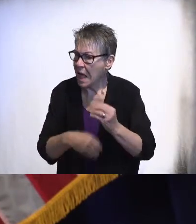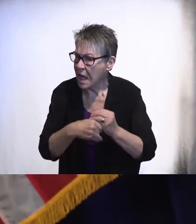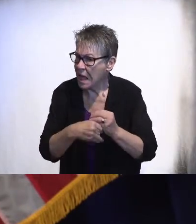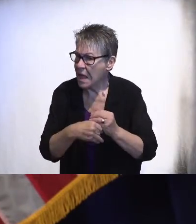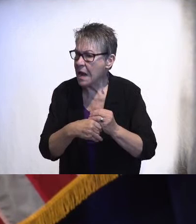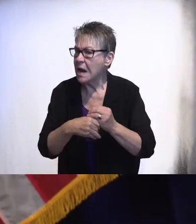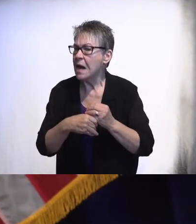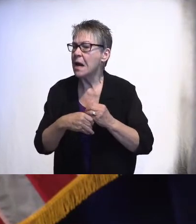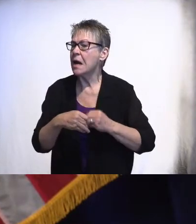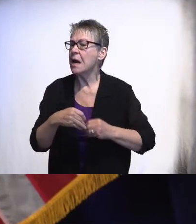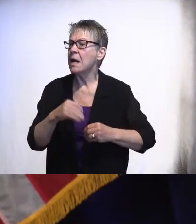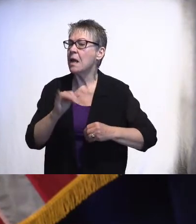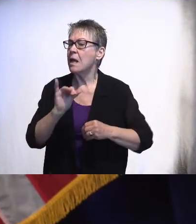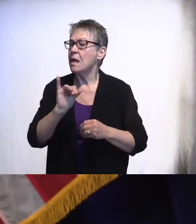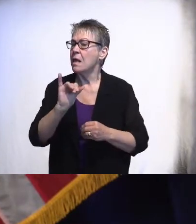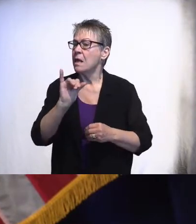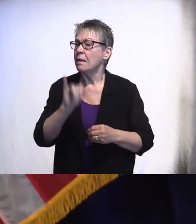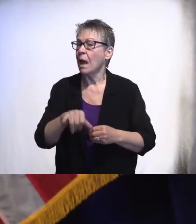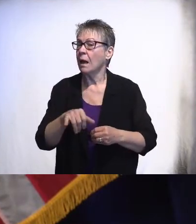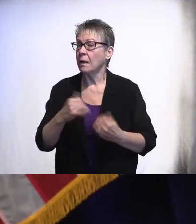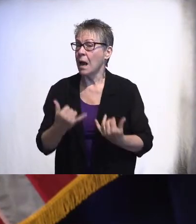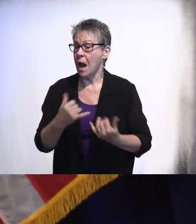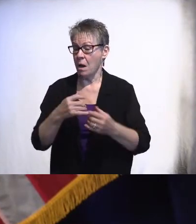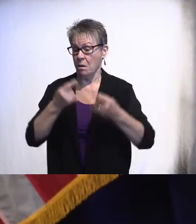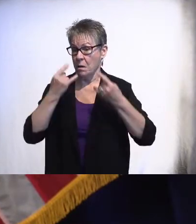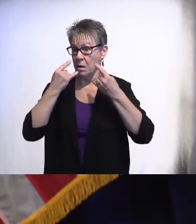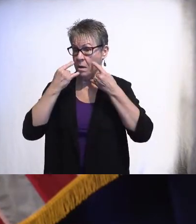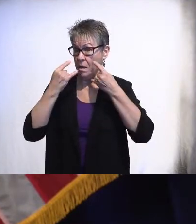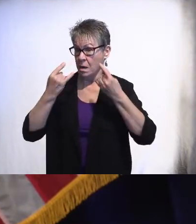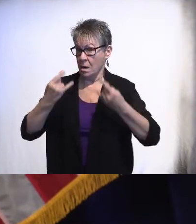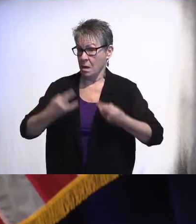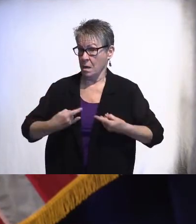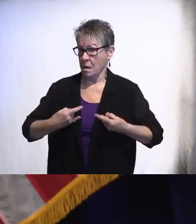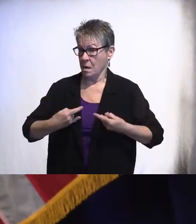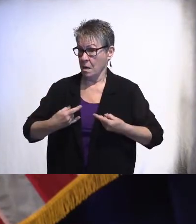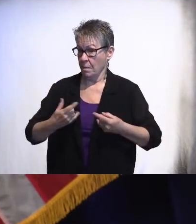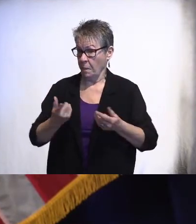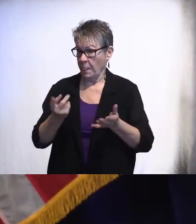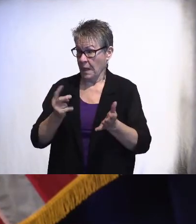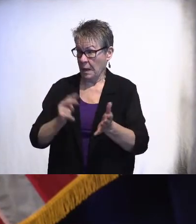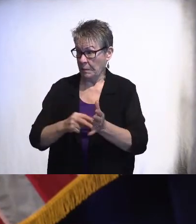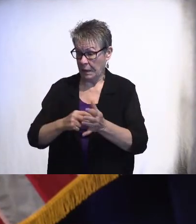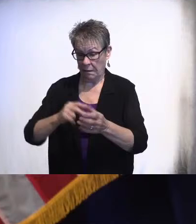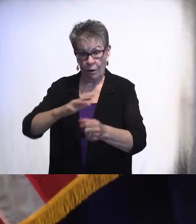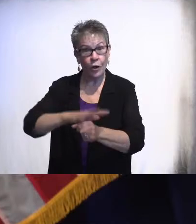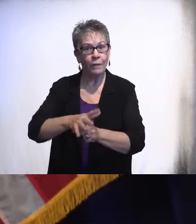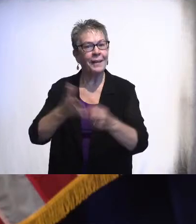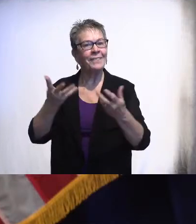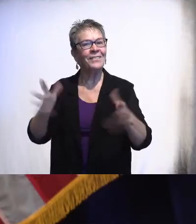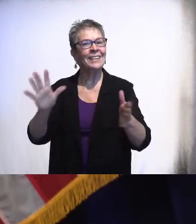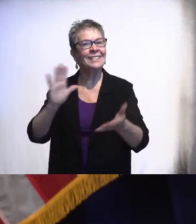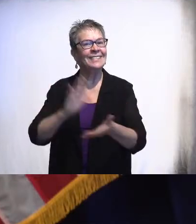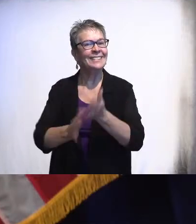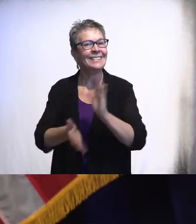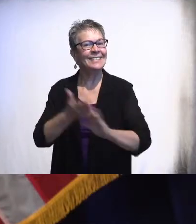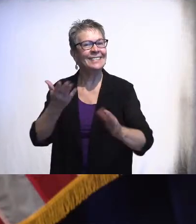forth, it doesn't mean that the virus is going away. Nobody's asked a question about endemicity or those sorts of things, or what that might look like